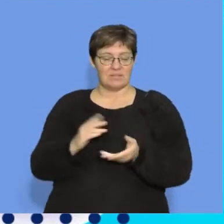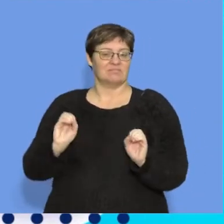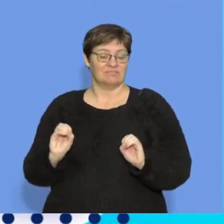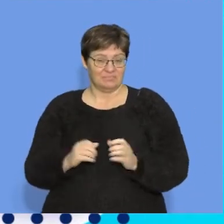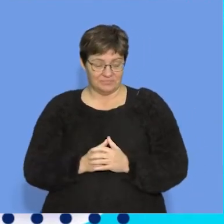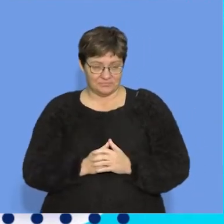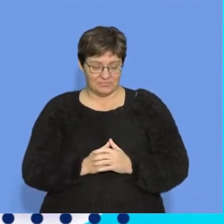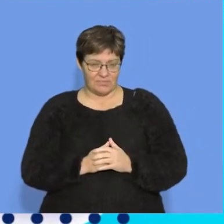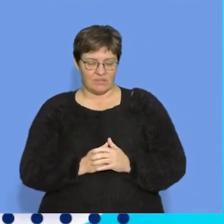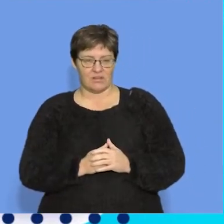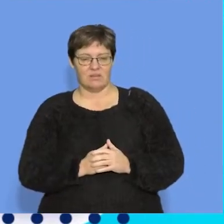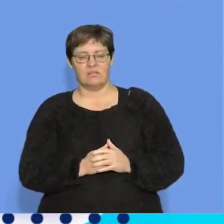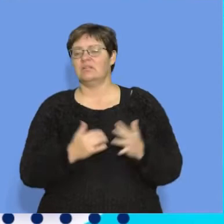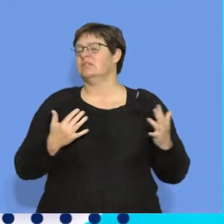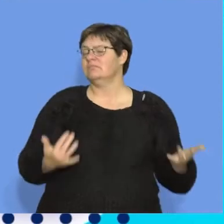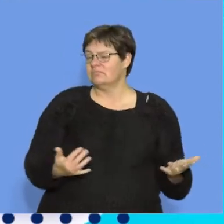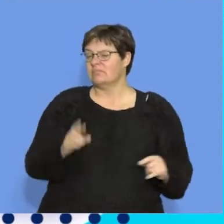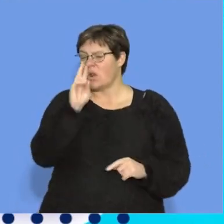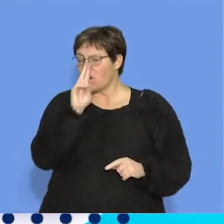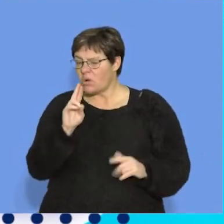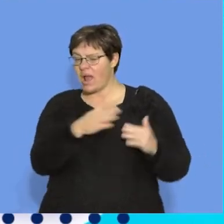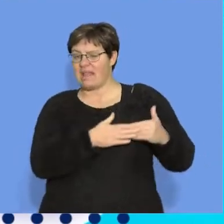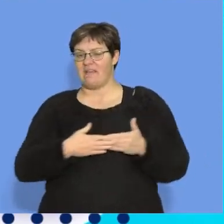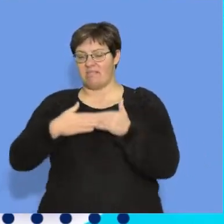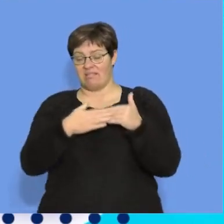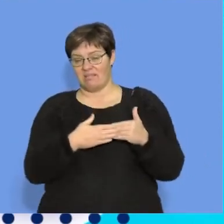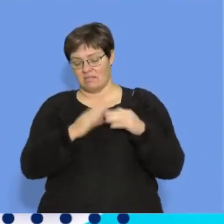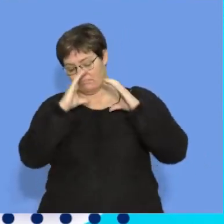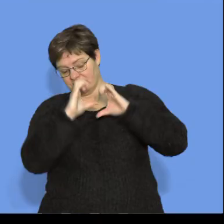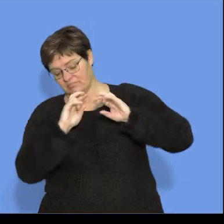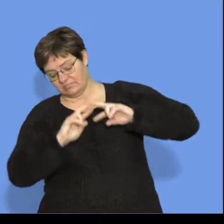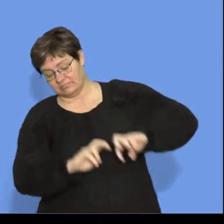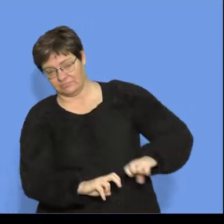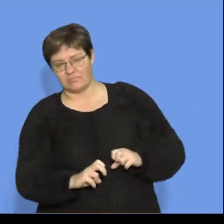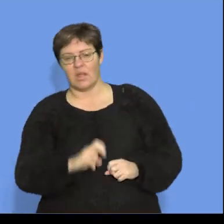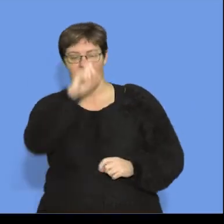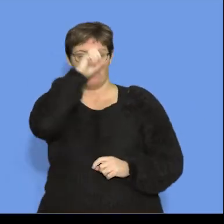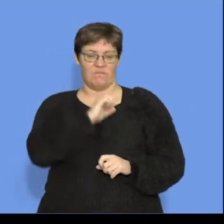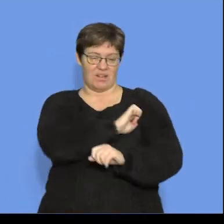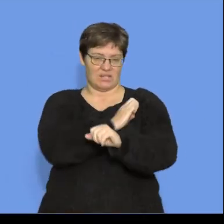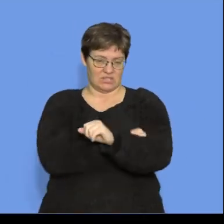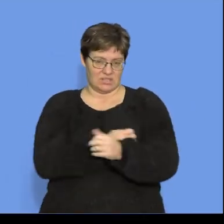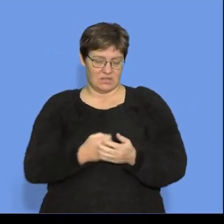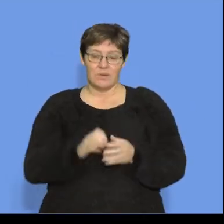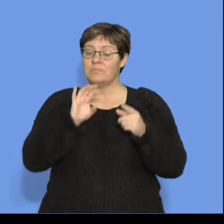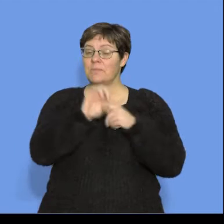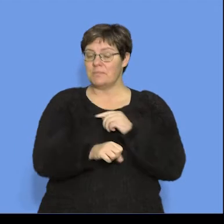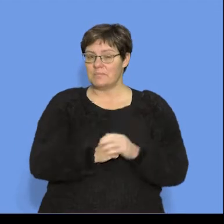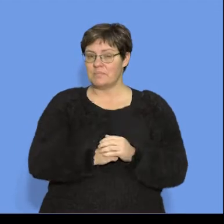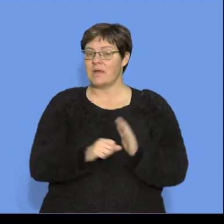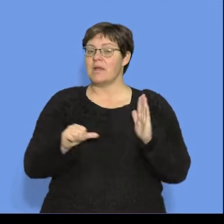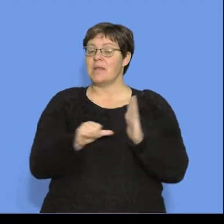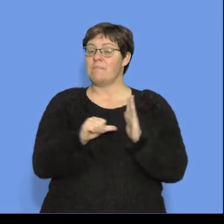Let's just have a more careful look at this energy profile. and we recognized that one of the